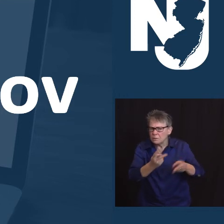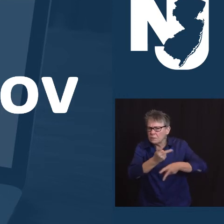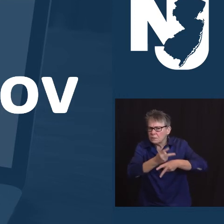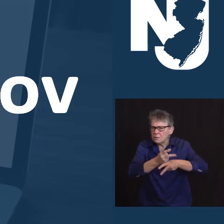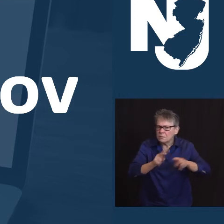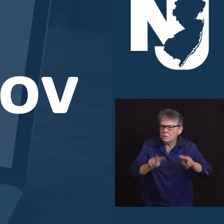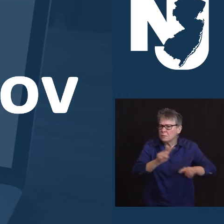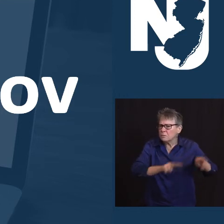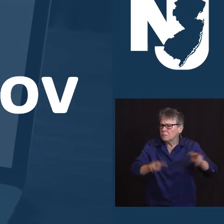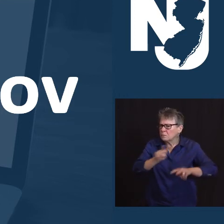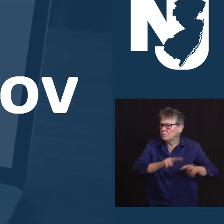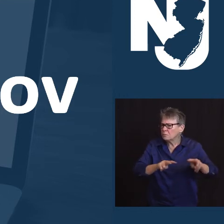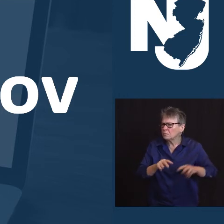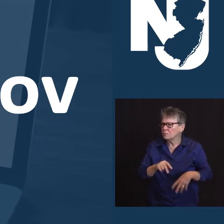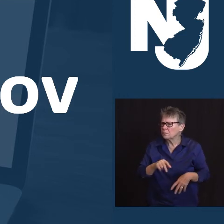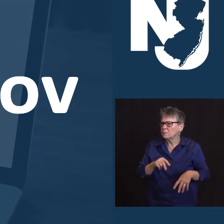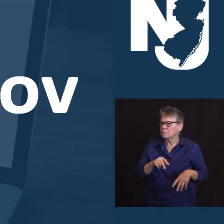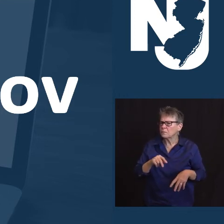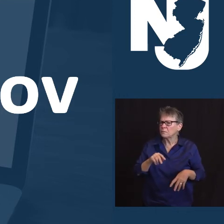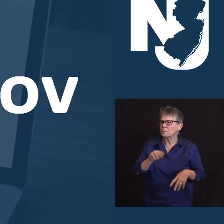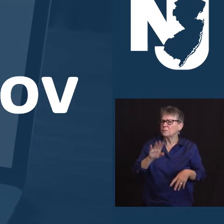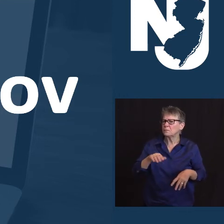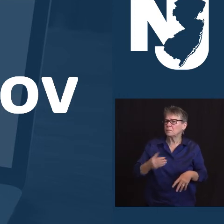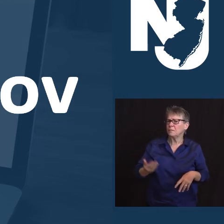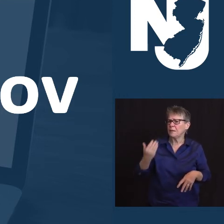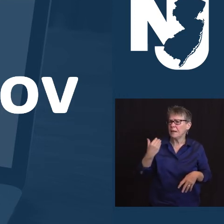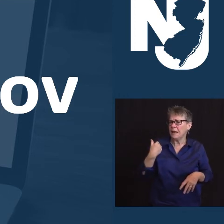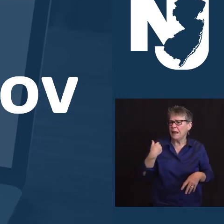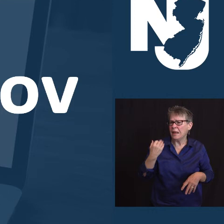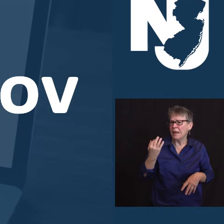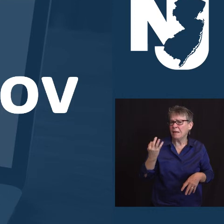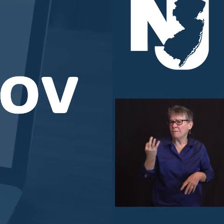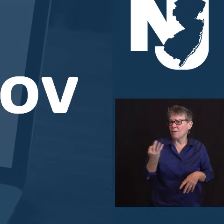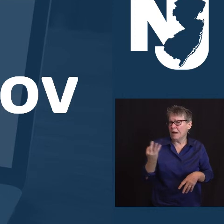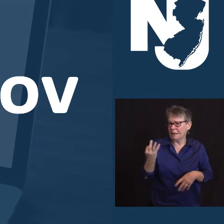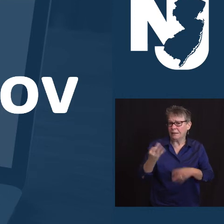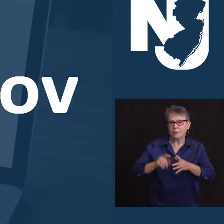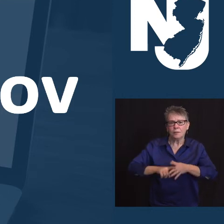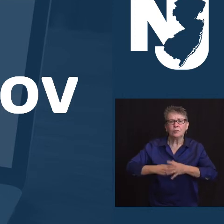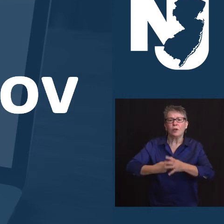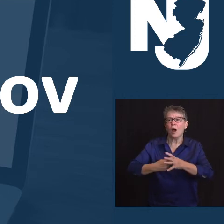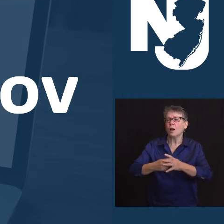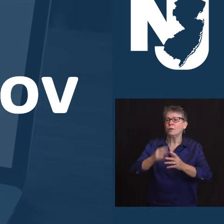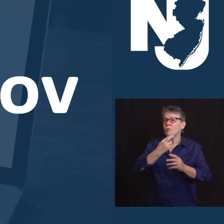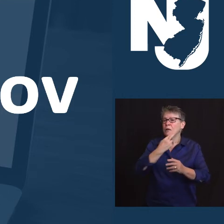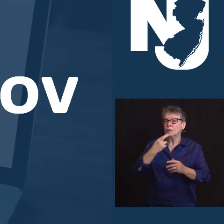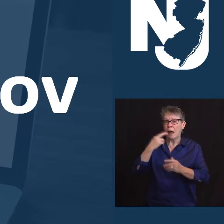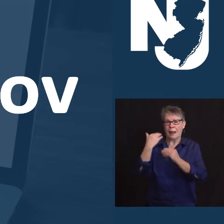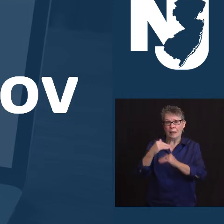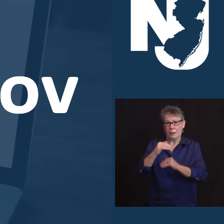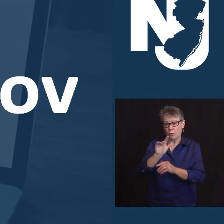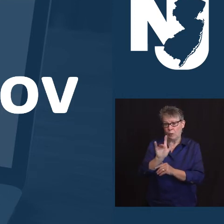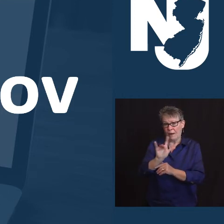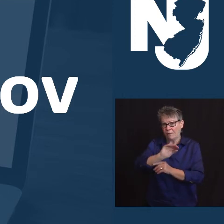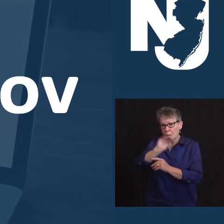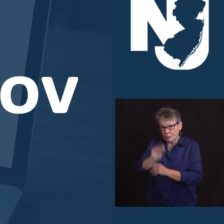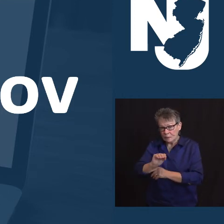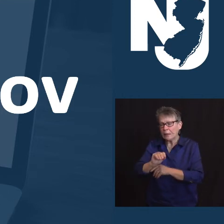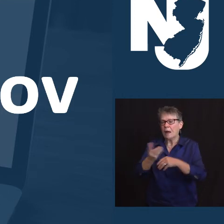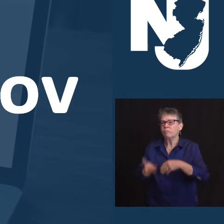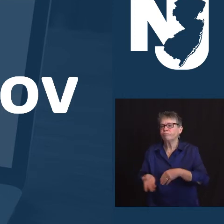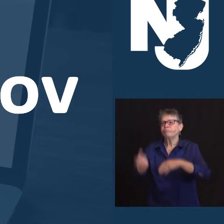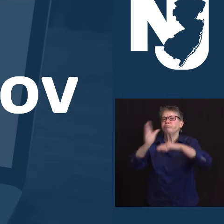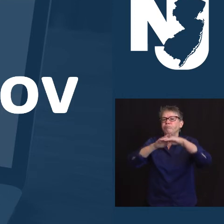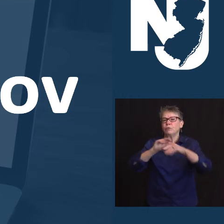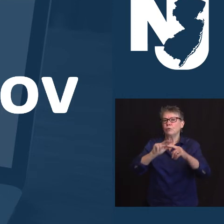indoor dining capacities from 25 to 35%. We're already hearing from many restaurants owners and managers about how this step